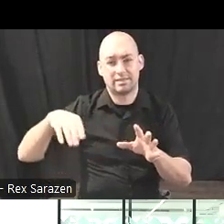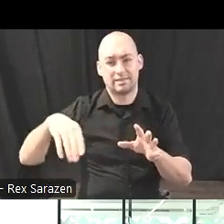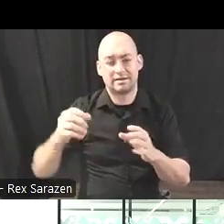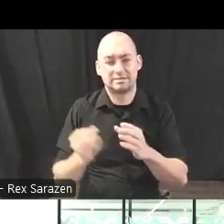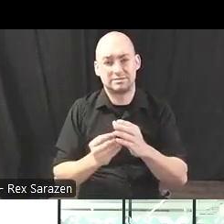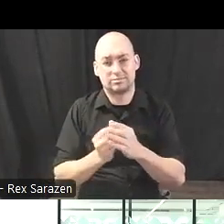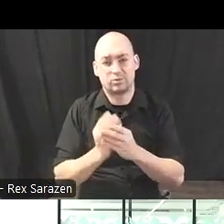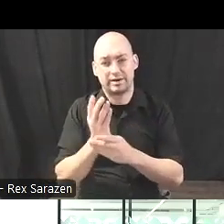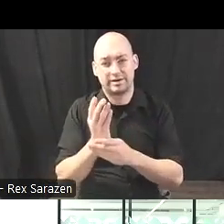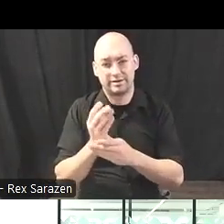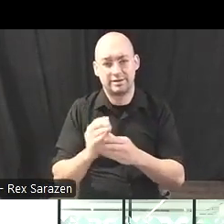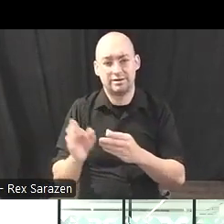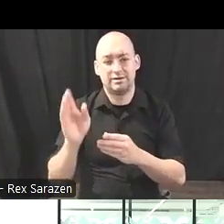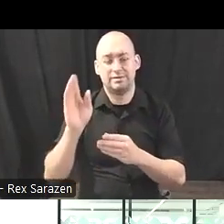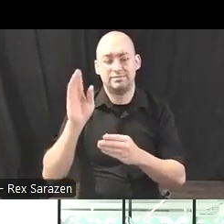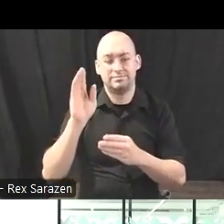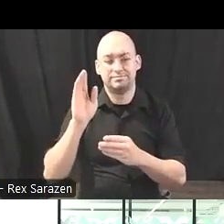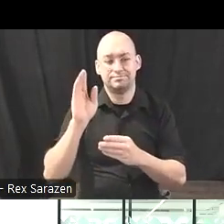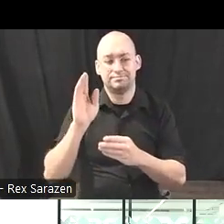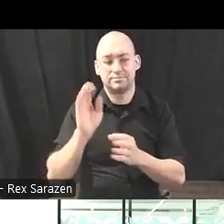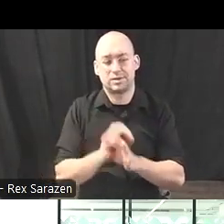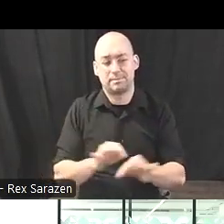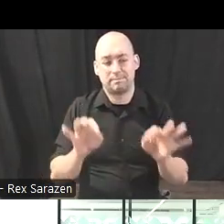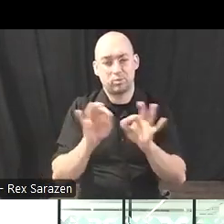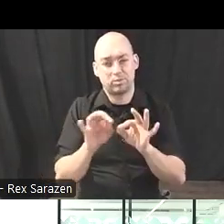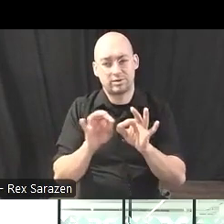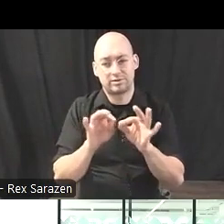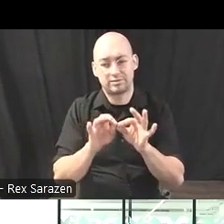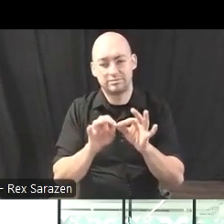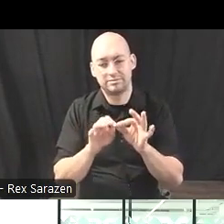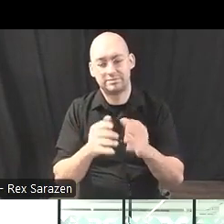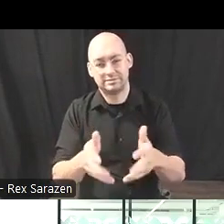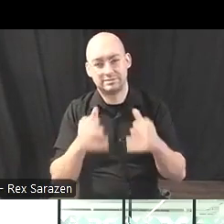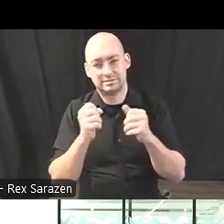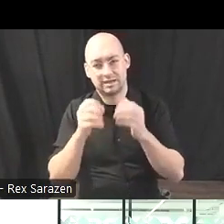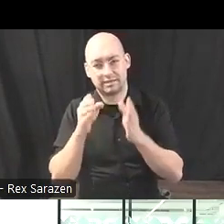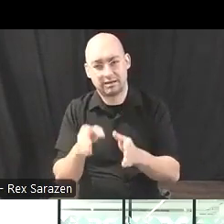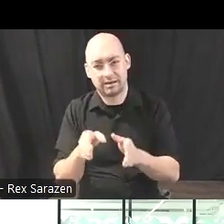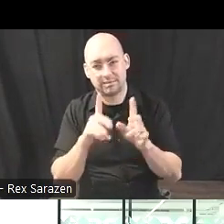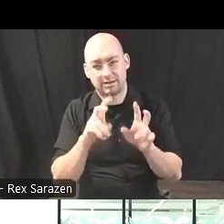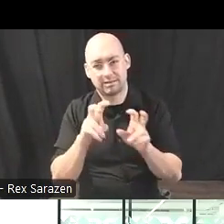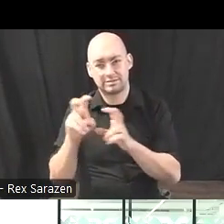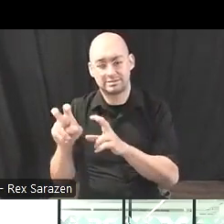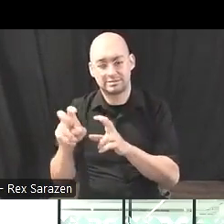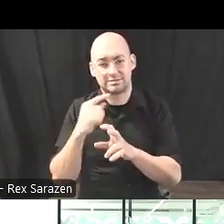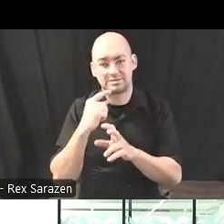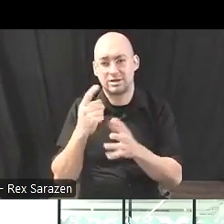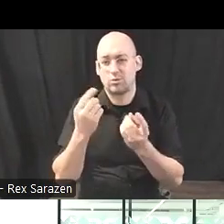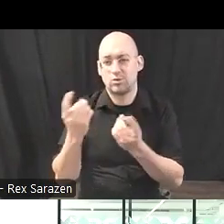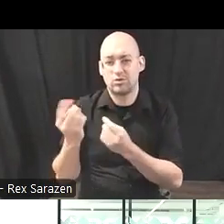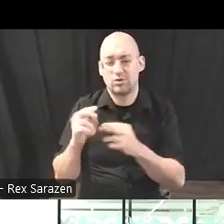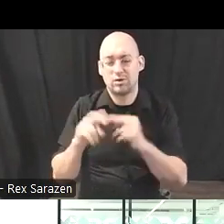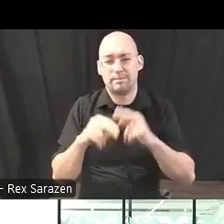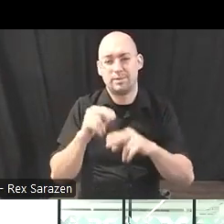the most important part is taking the gap analysis and then saying, well, what do we need to do to build out a roadmap to improve access to